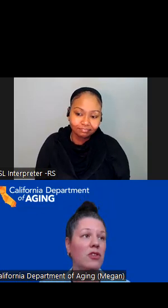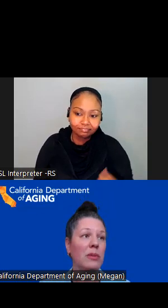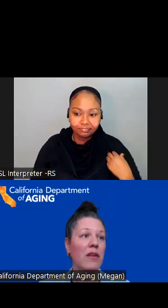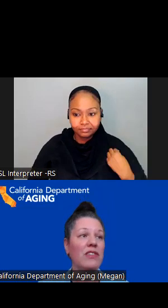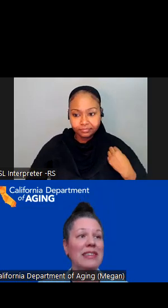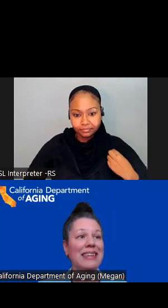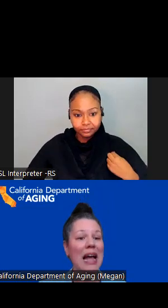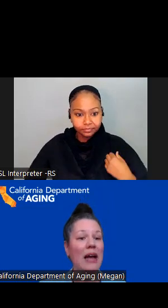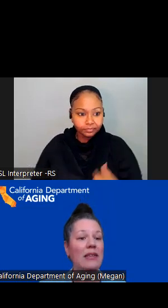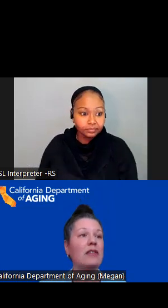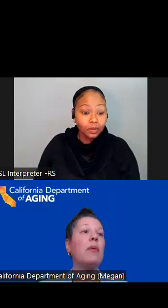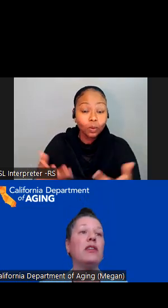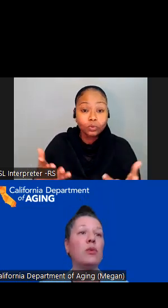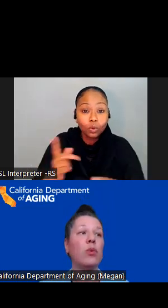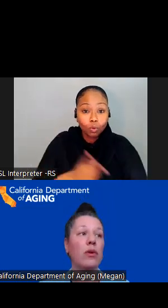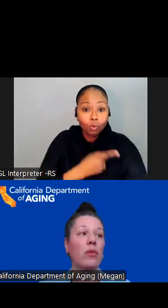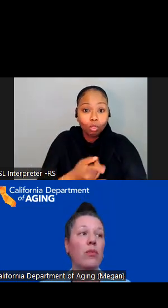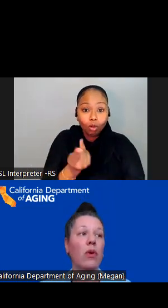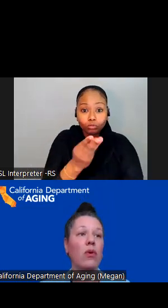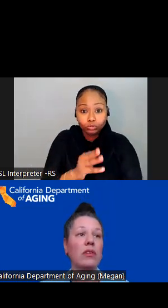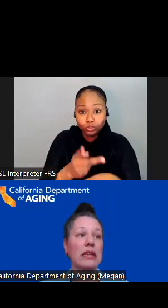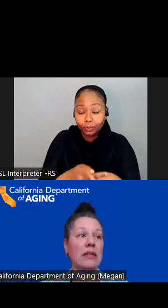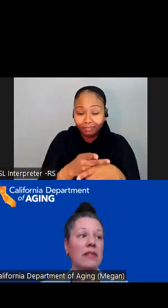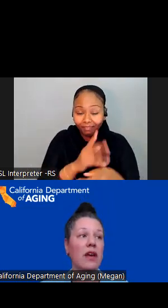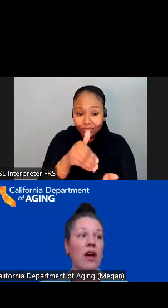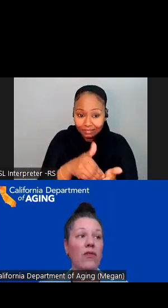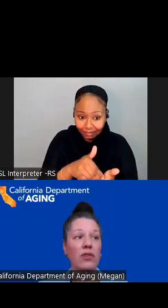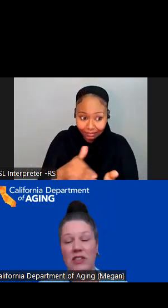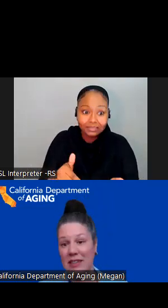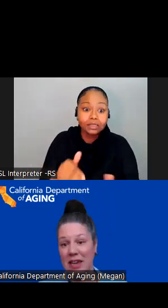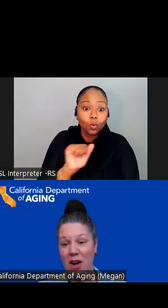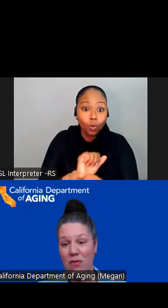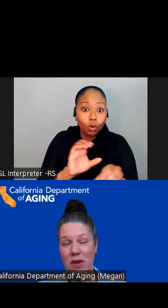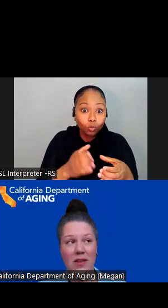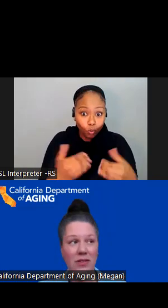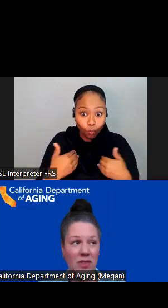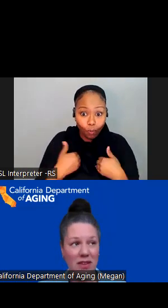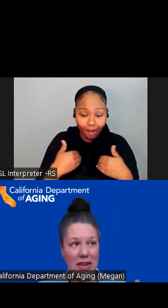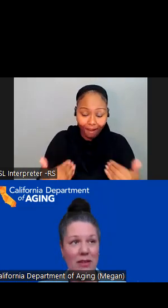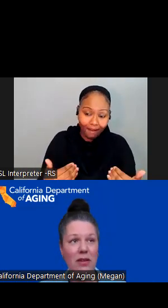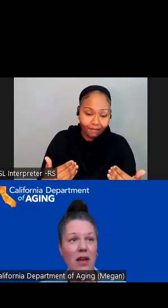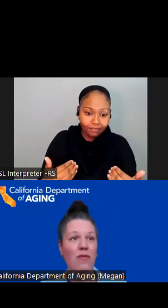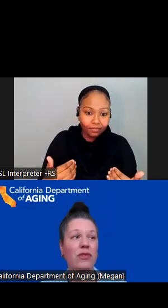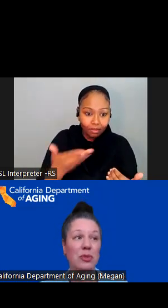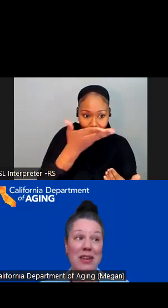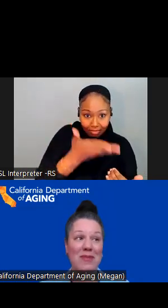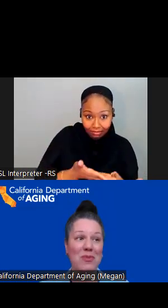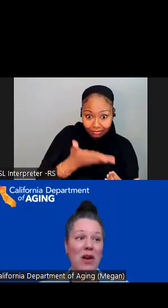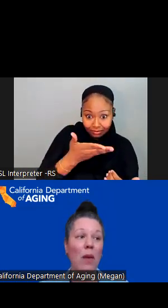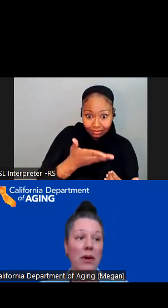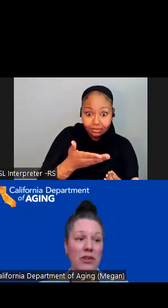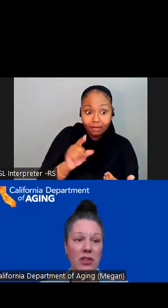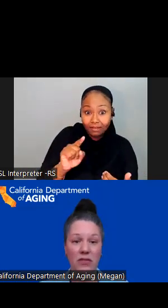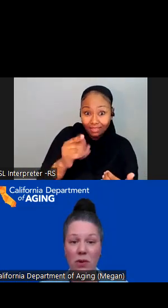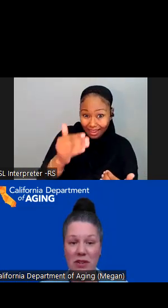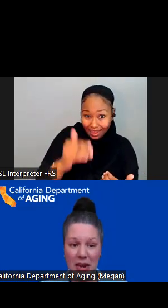The long-term care facility access policy workgroup will hold its first, this is the kickoff meeting. So the next first meeting will